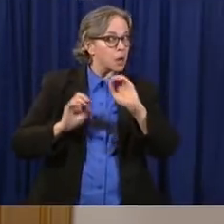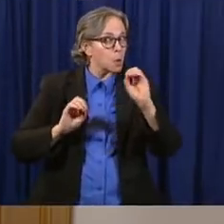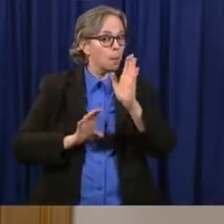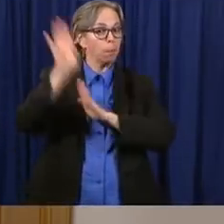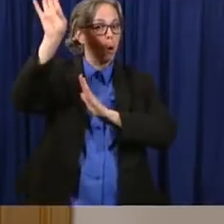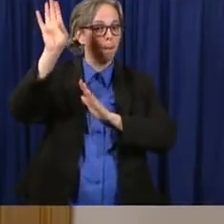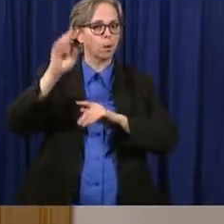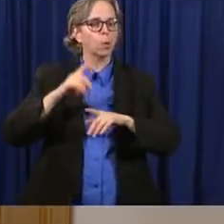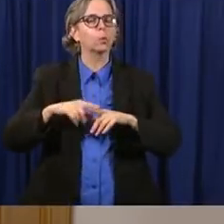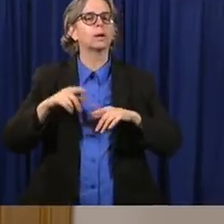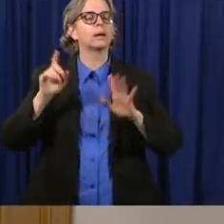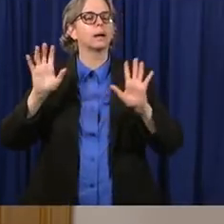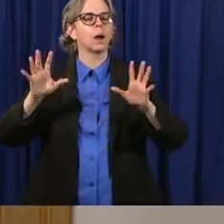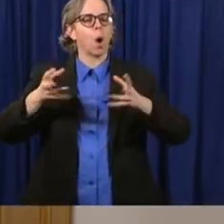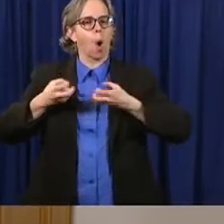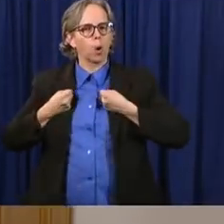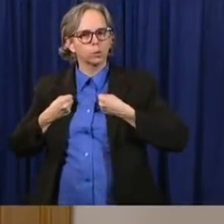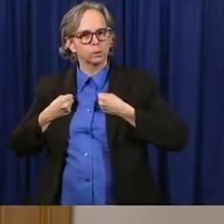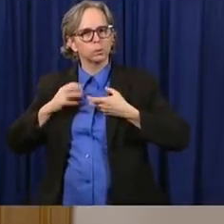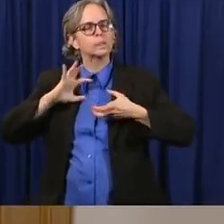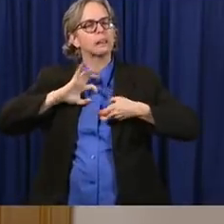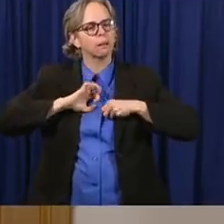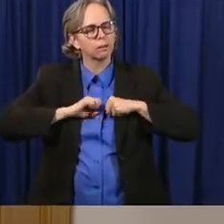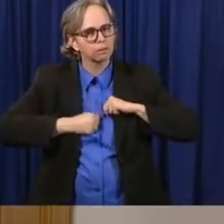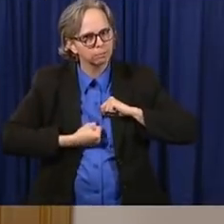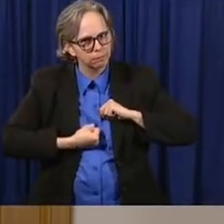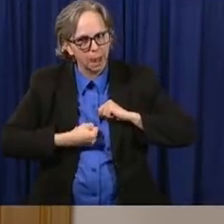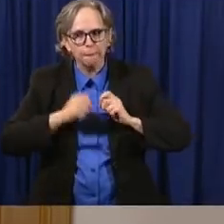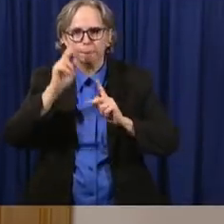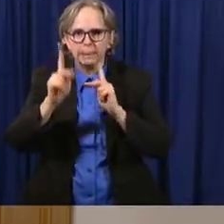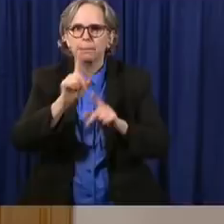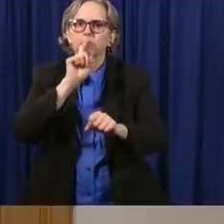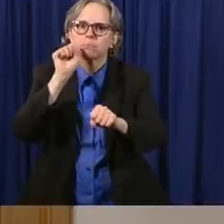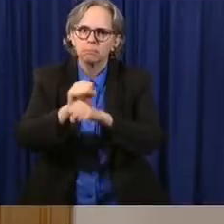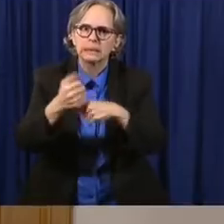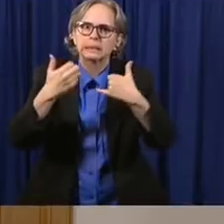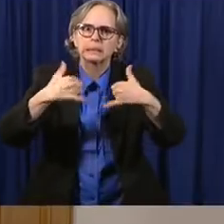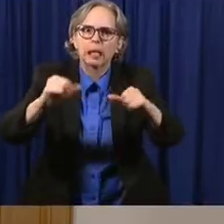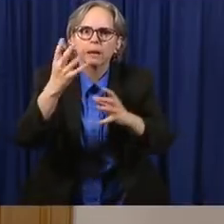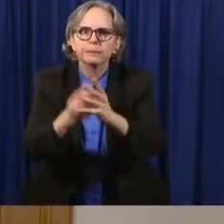that we're losing people, and that will